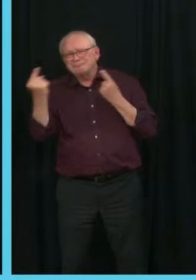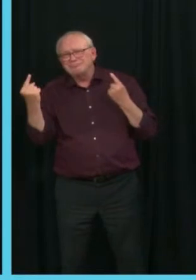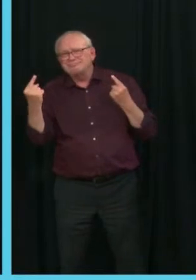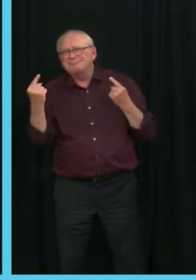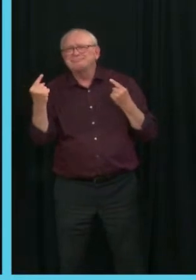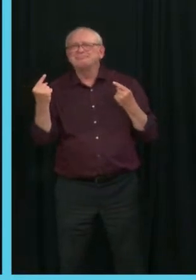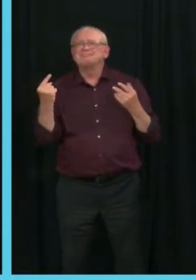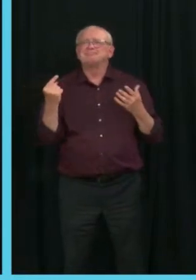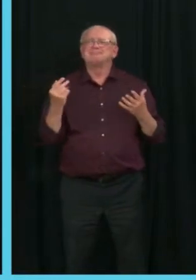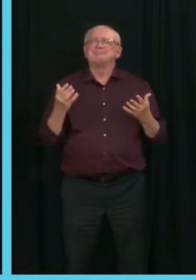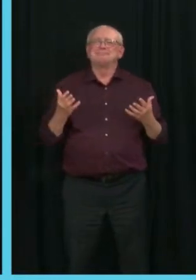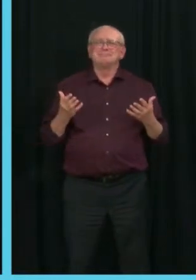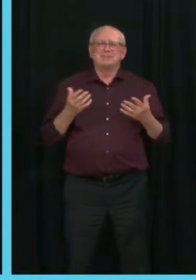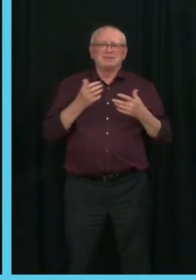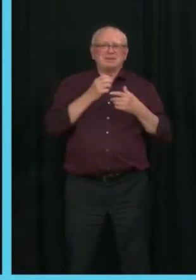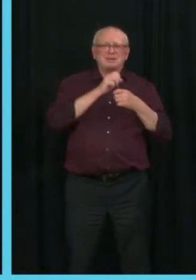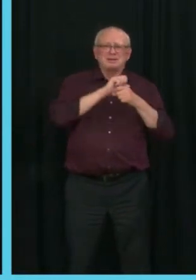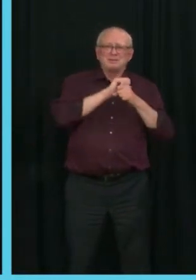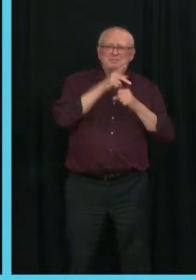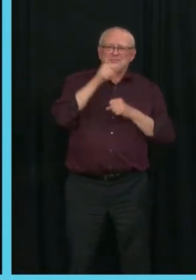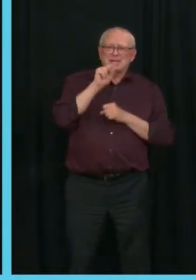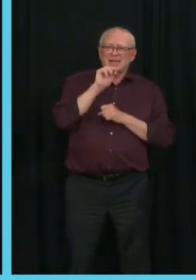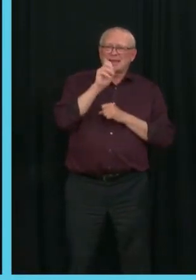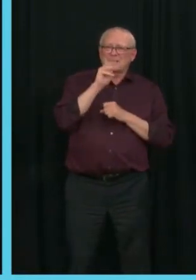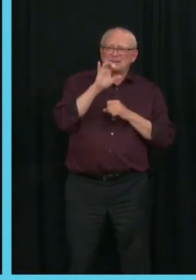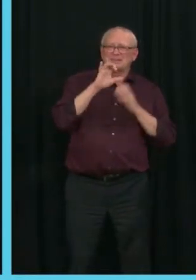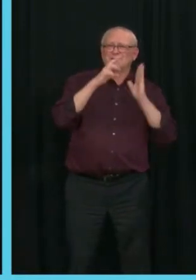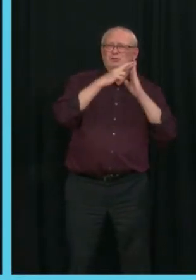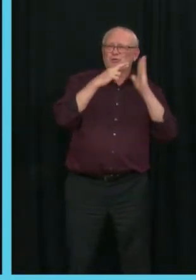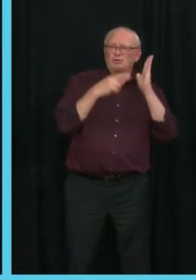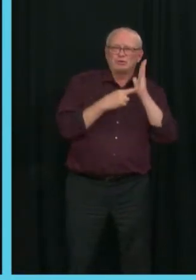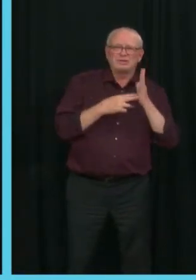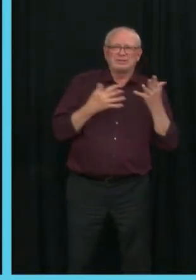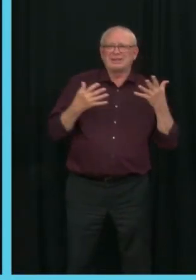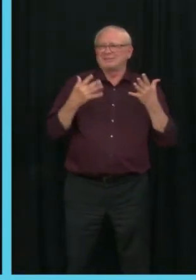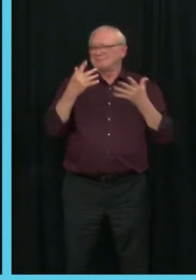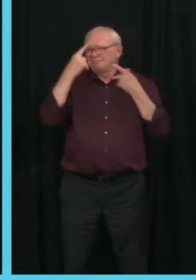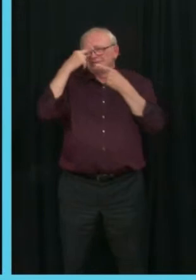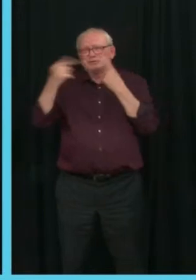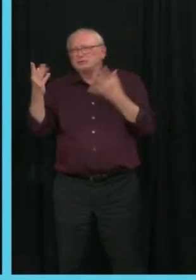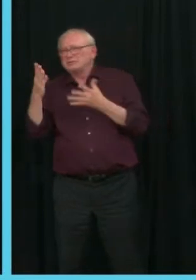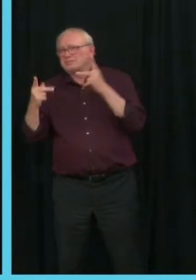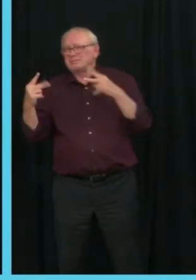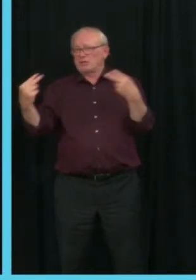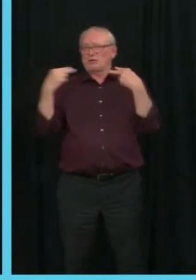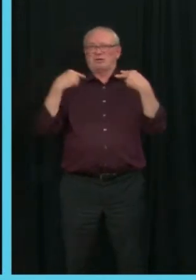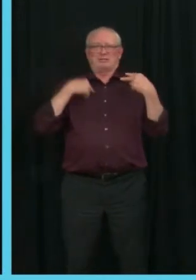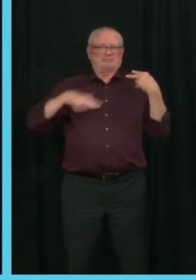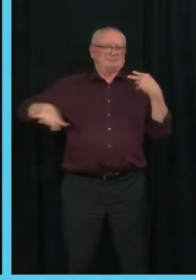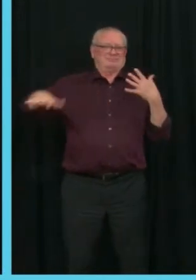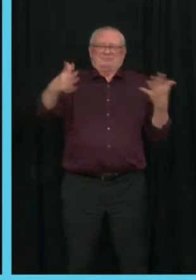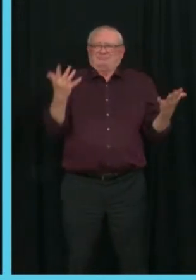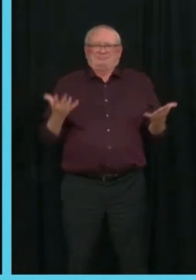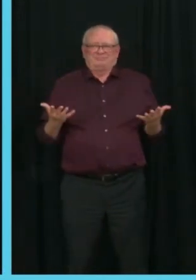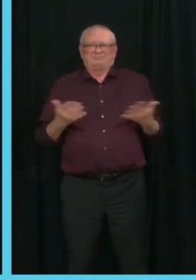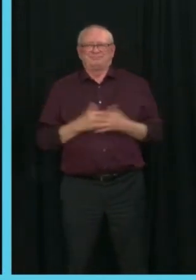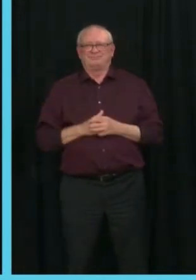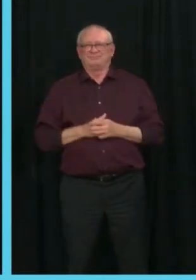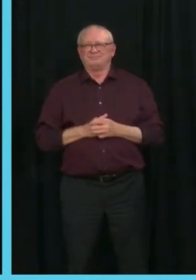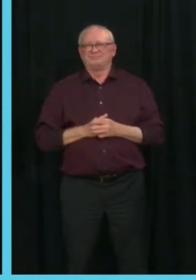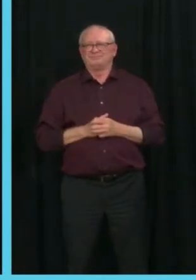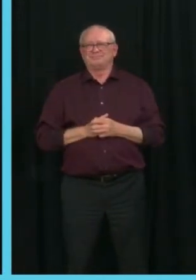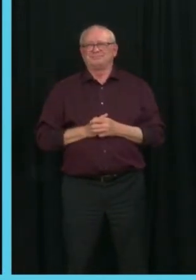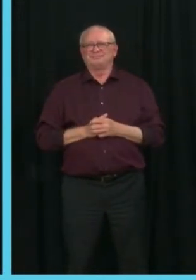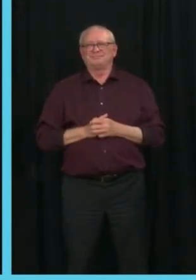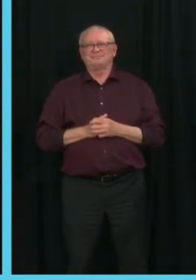to the pandemic, and there's no sugarcoating that. A lot of that has been played out very publicly, and partly because, as you know, Don, I